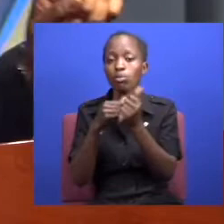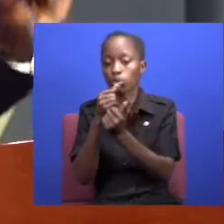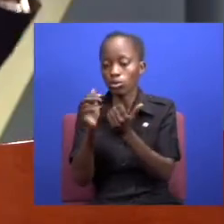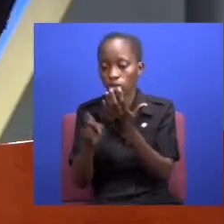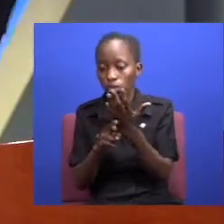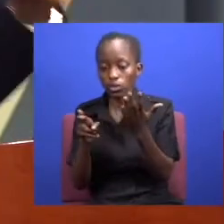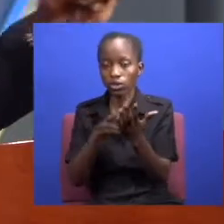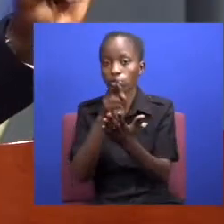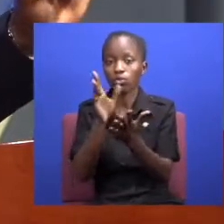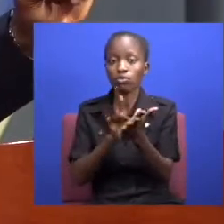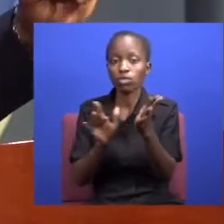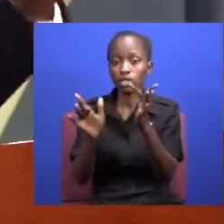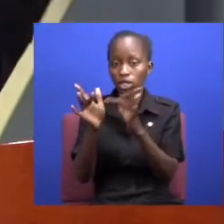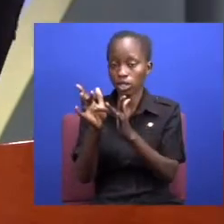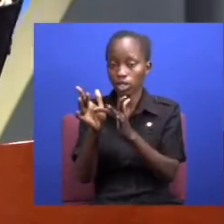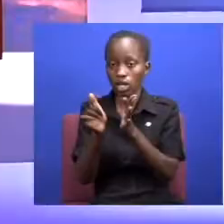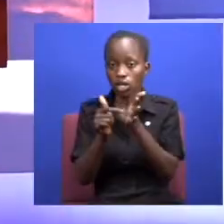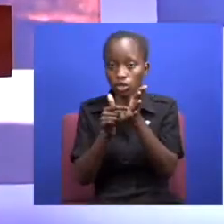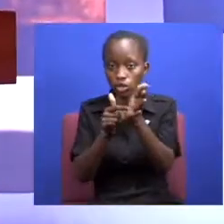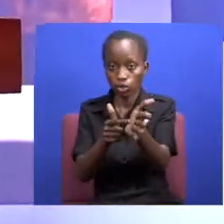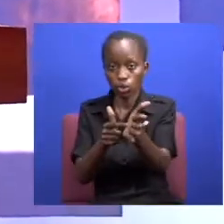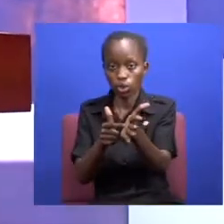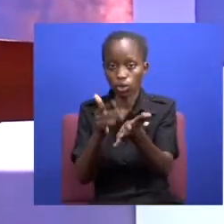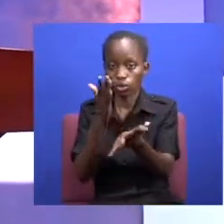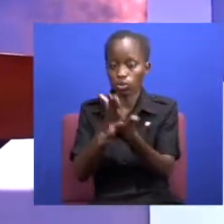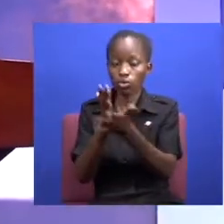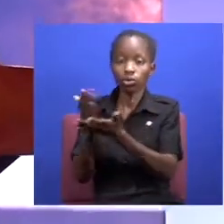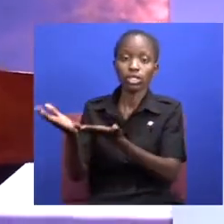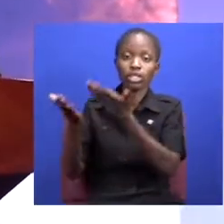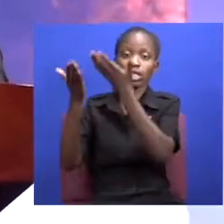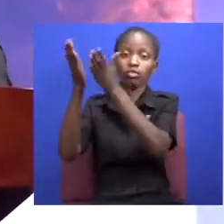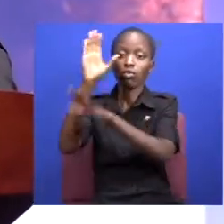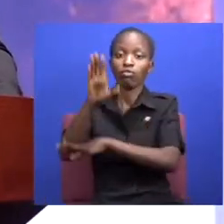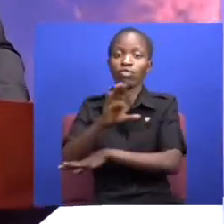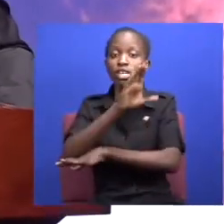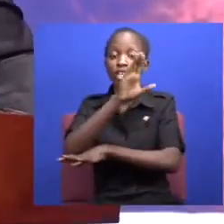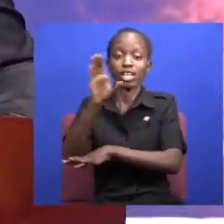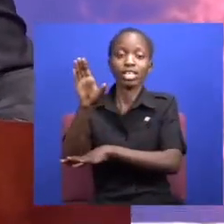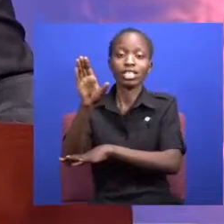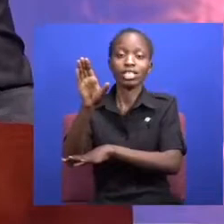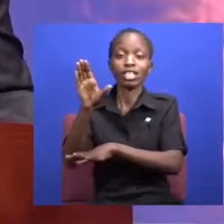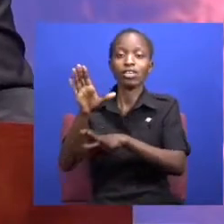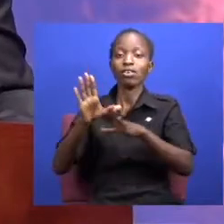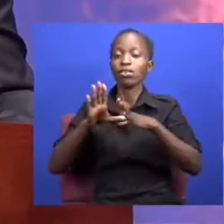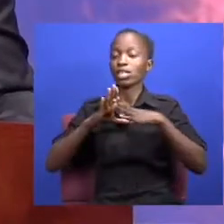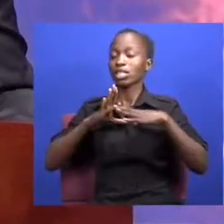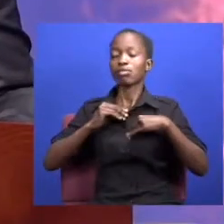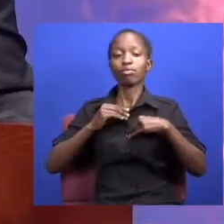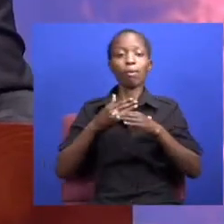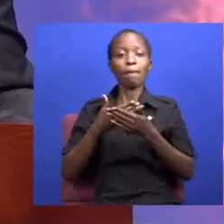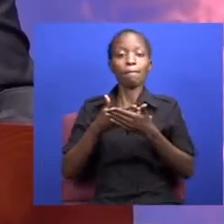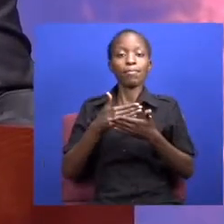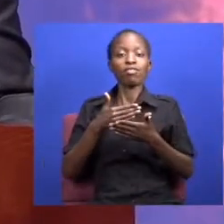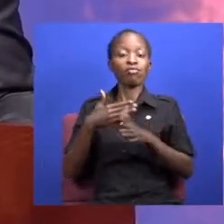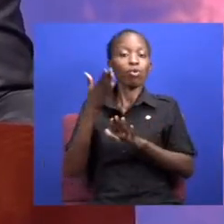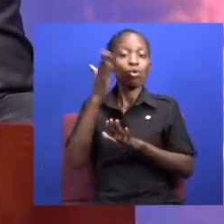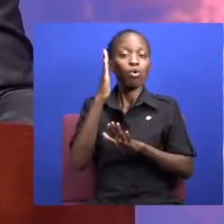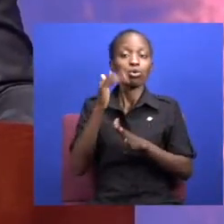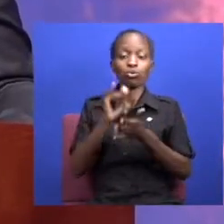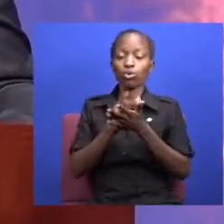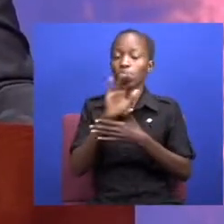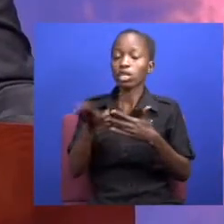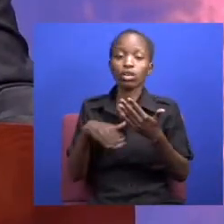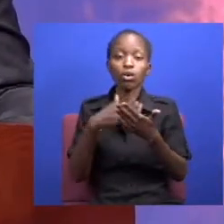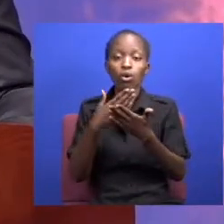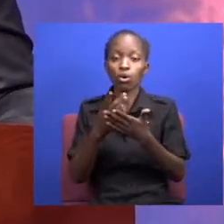dead, proving that the sacrifice of Christ on the cross was acceptable before God, so that